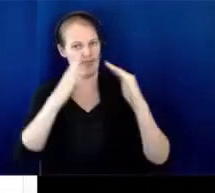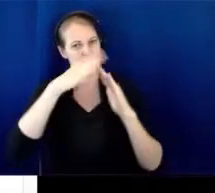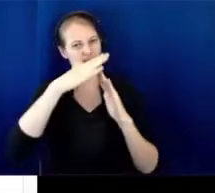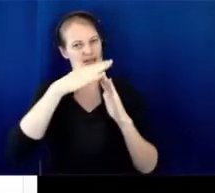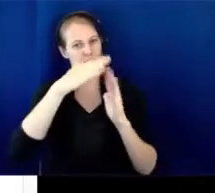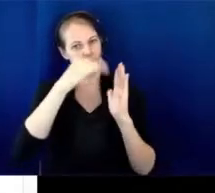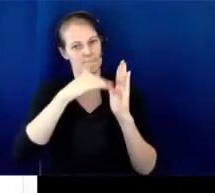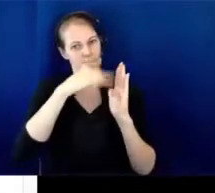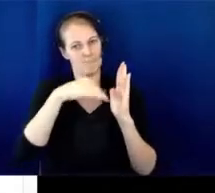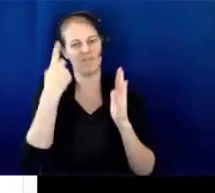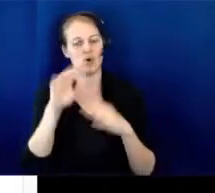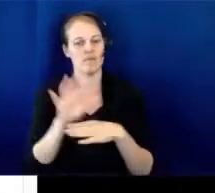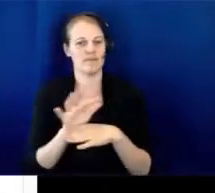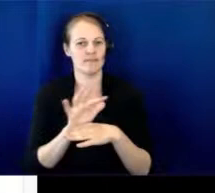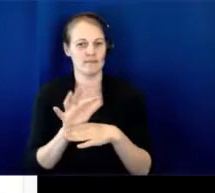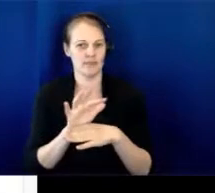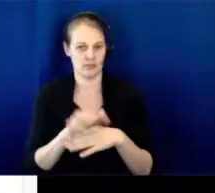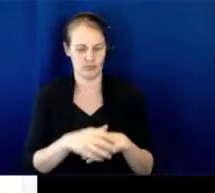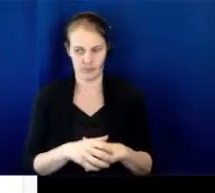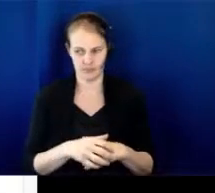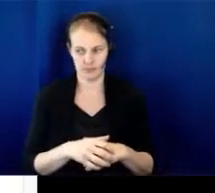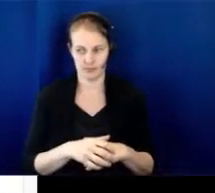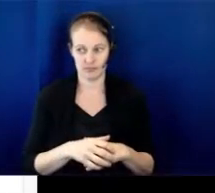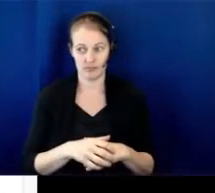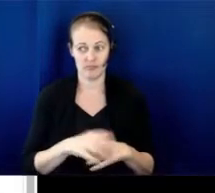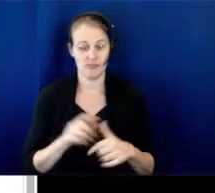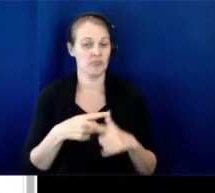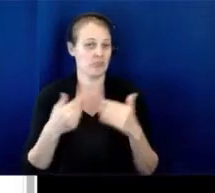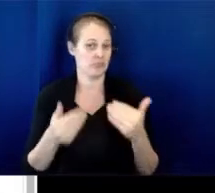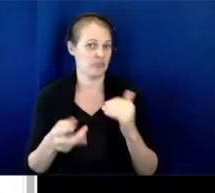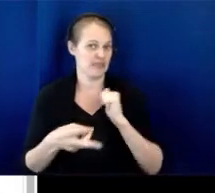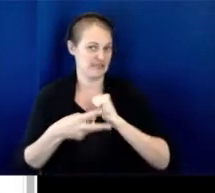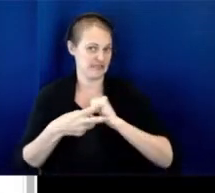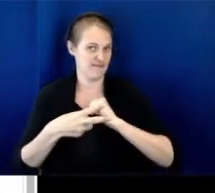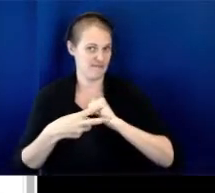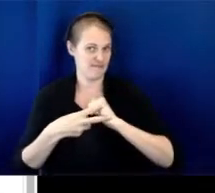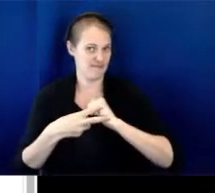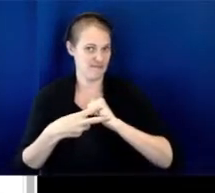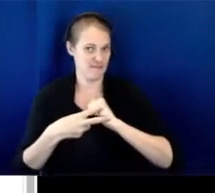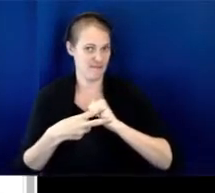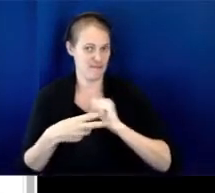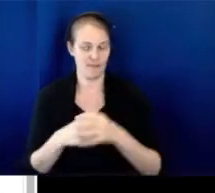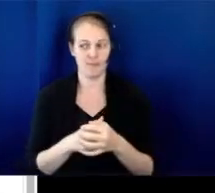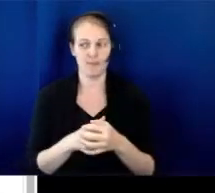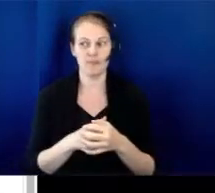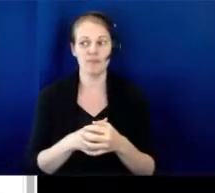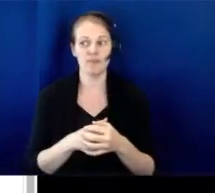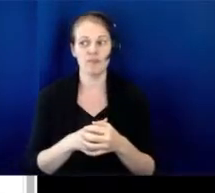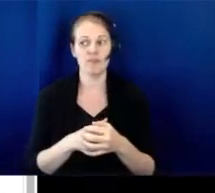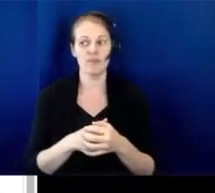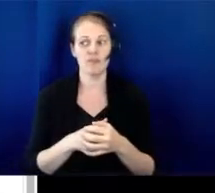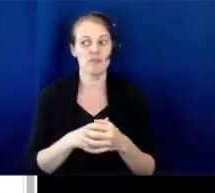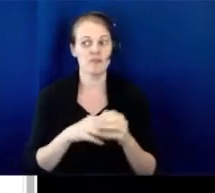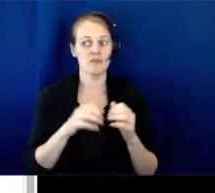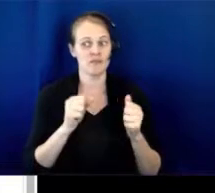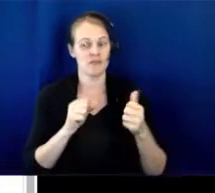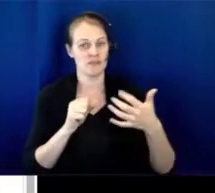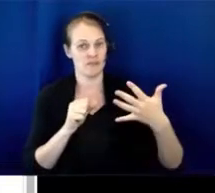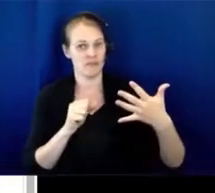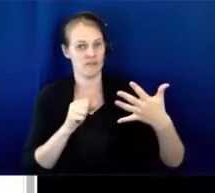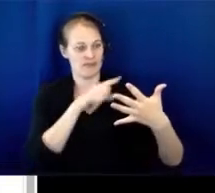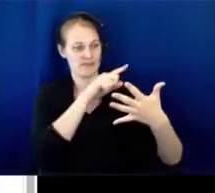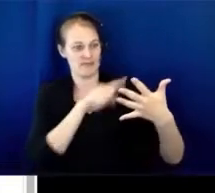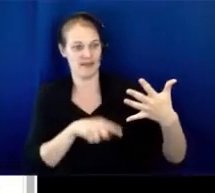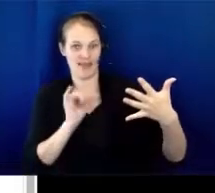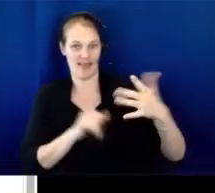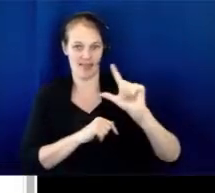videos. And then from there you can hit save, and you'll notice that it went ahead and popped up